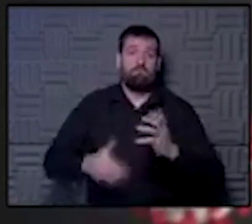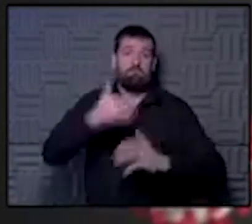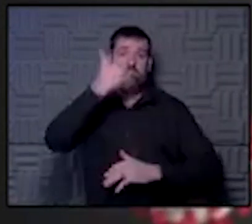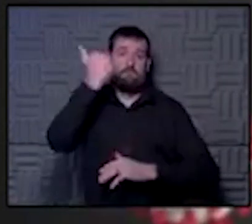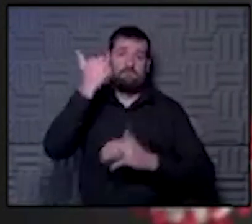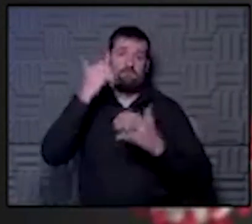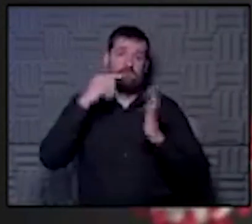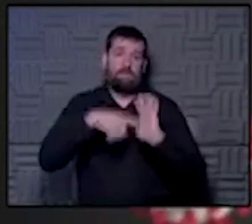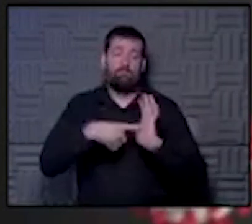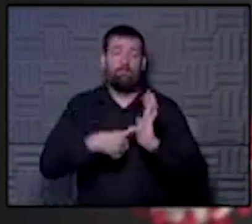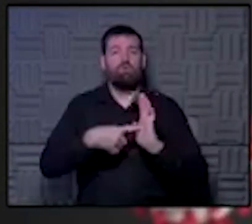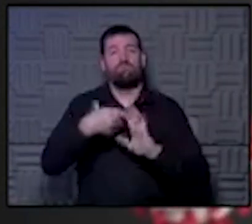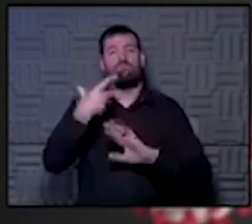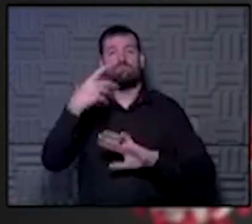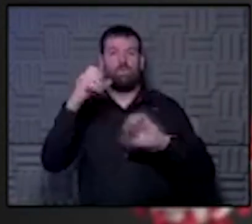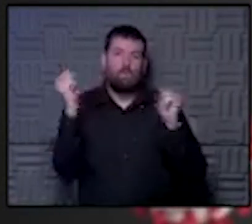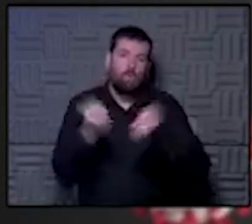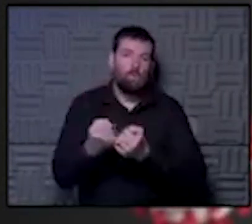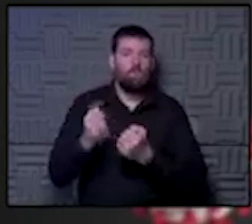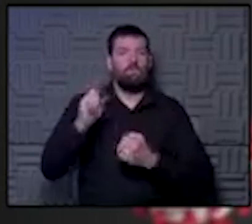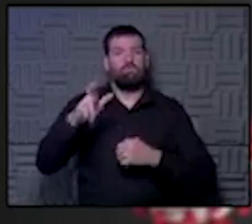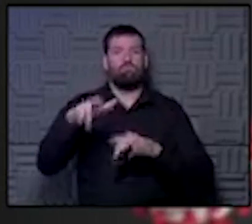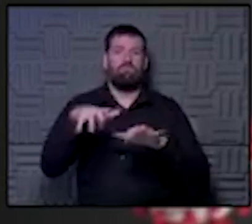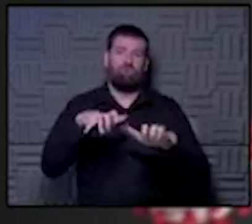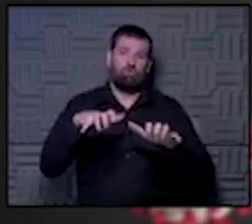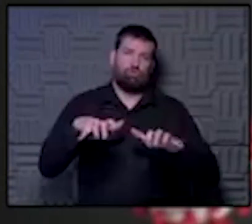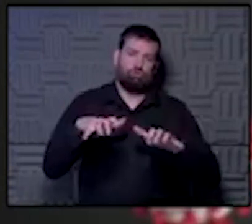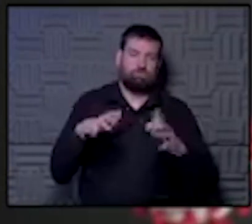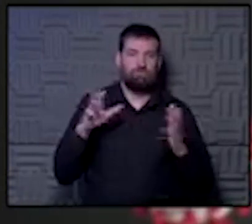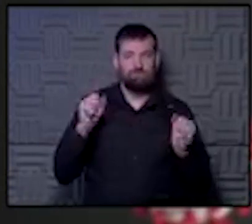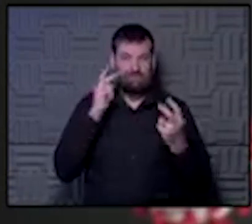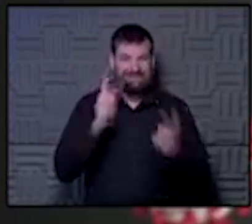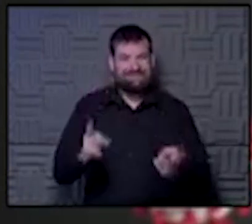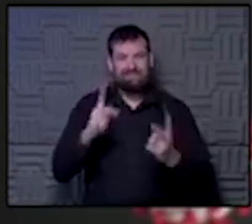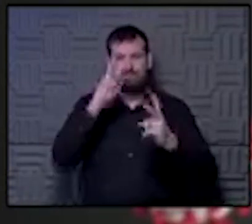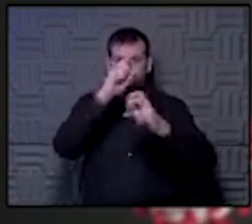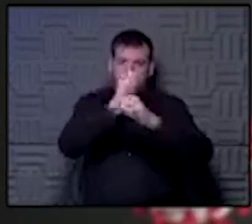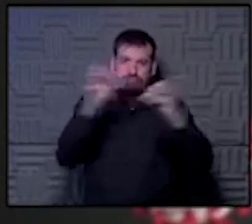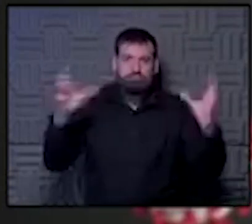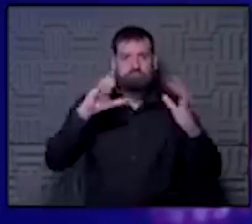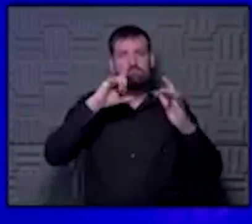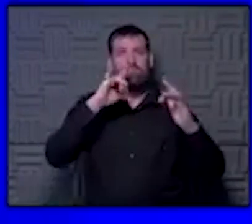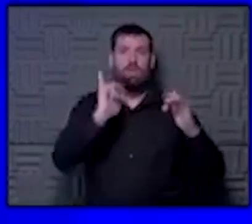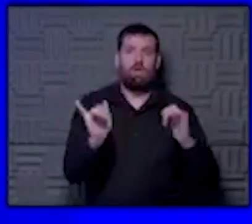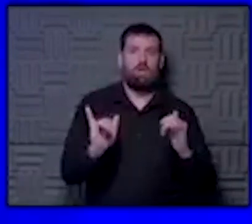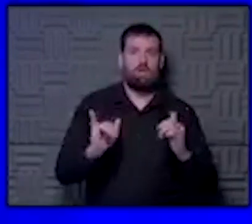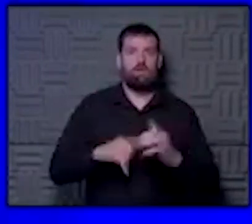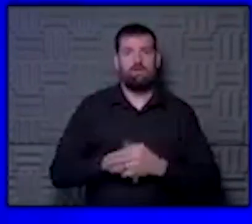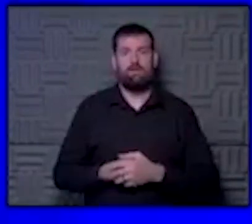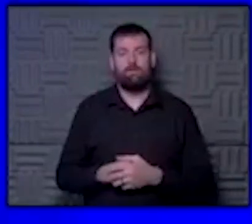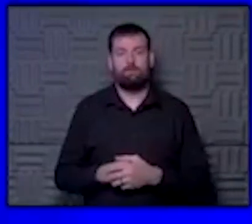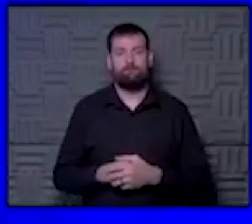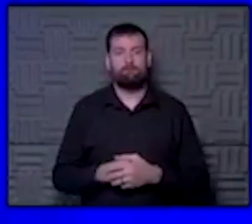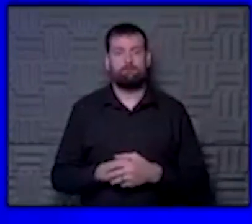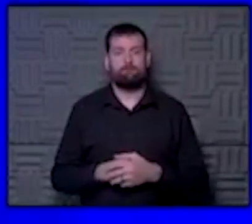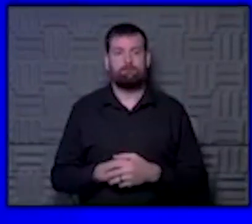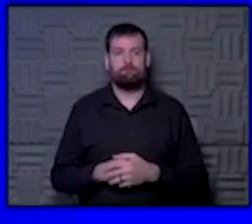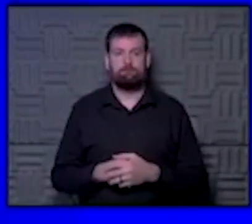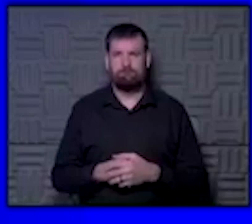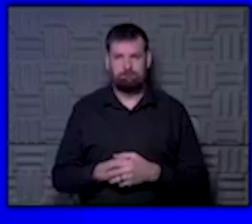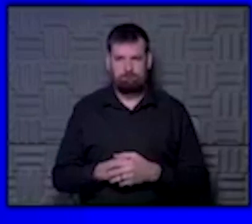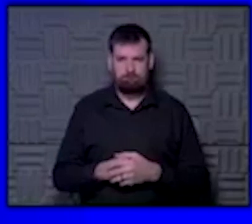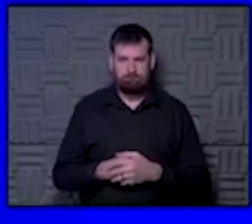was really out in the cold or in the freezer where you can see those things. It just gives you a visualization. And then I'm not sure really